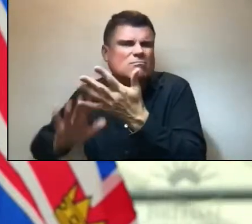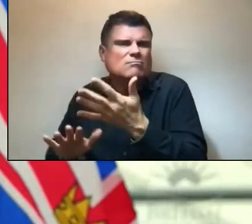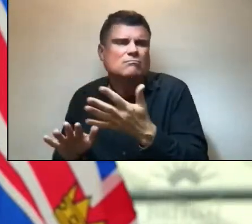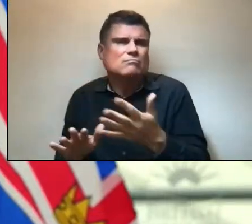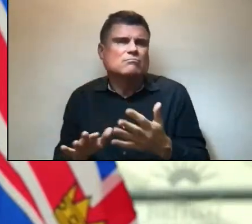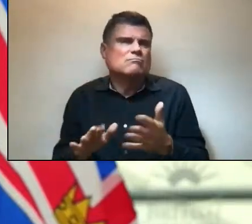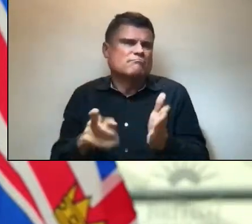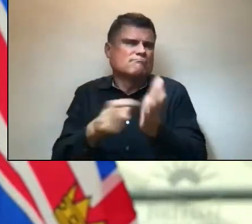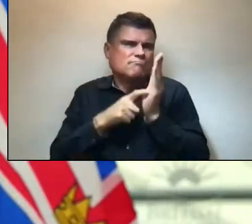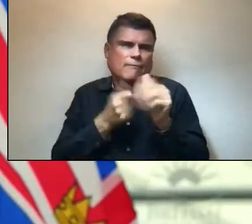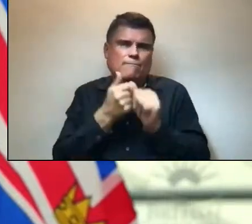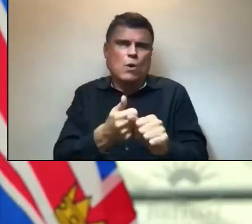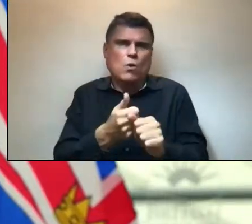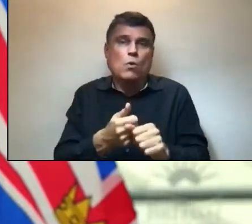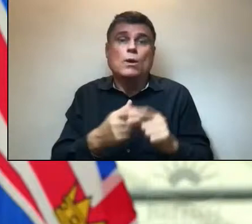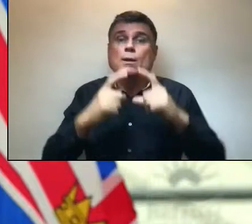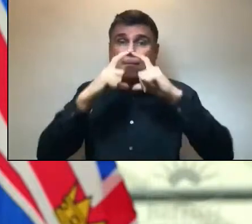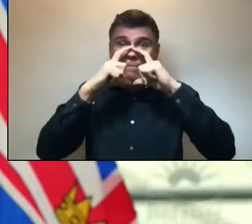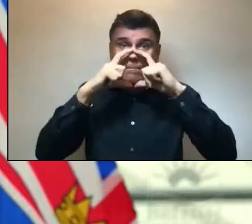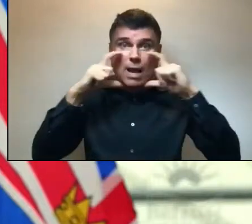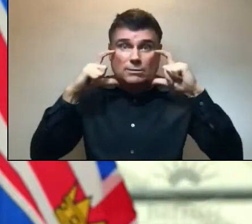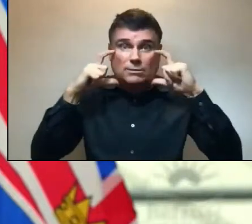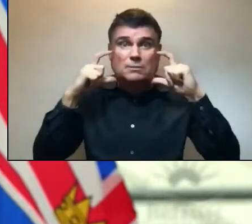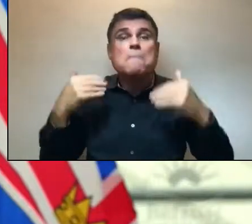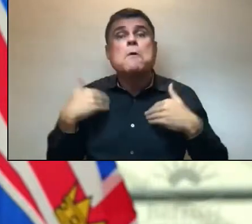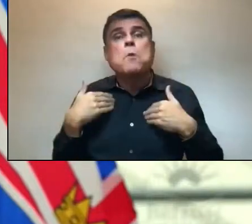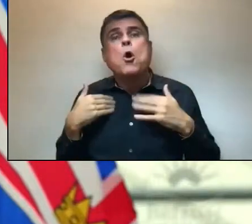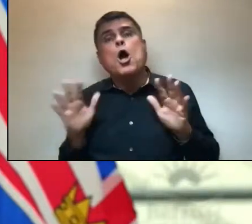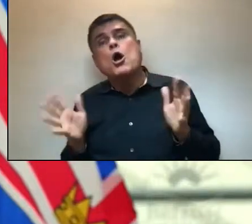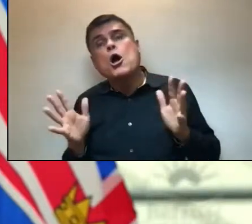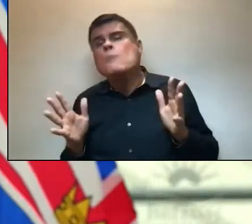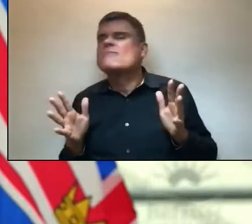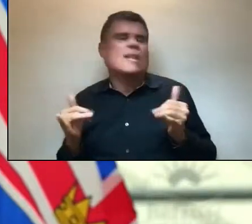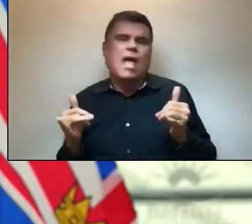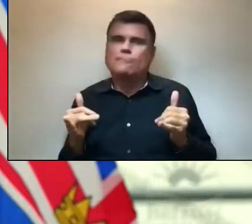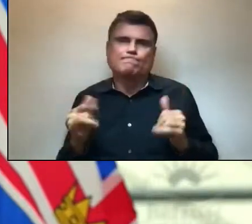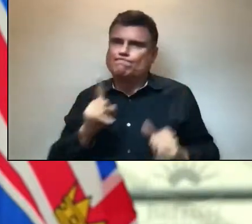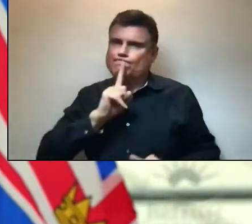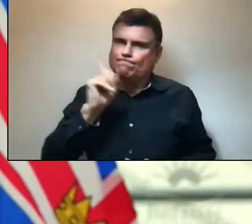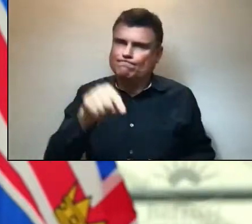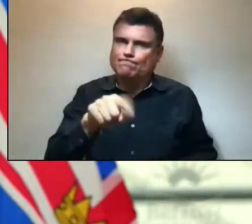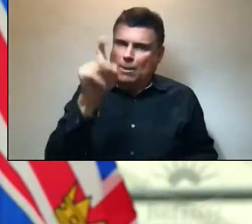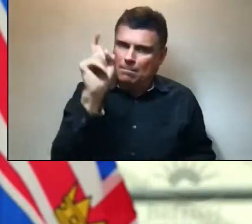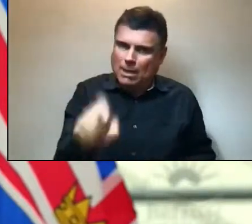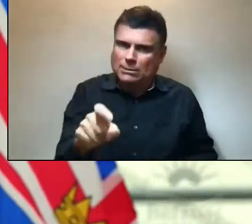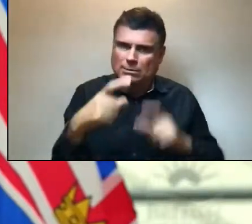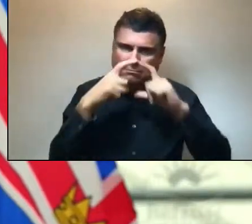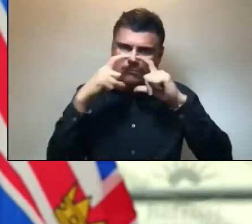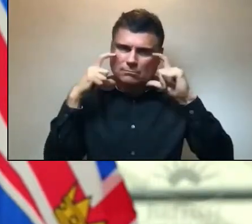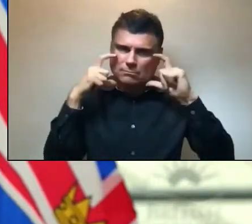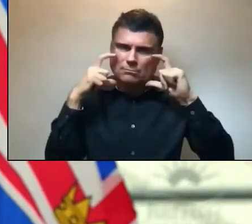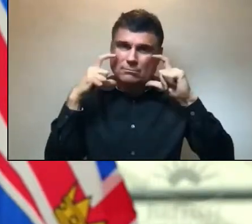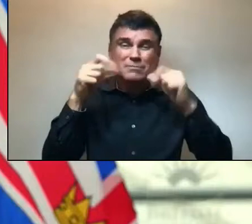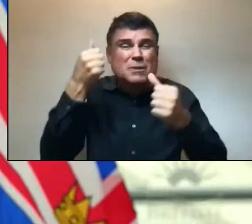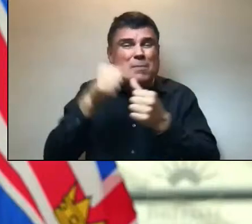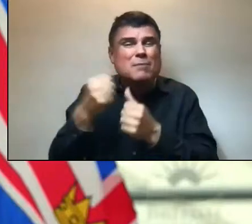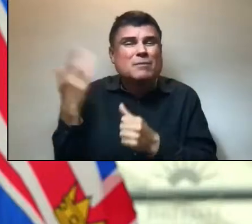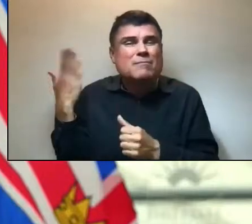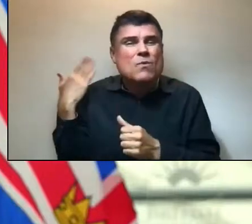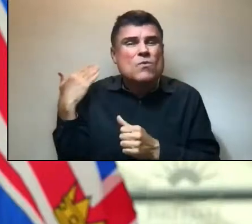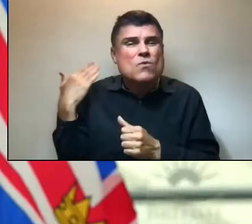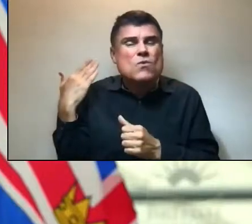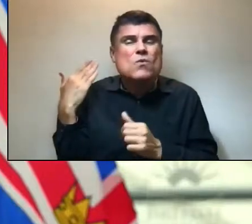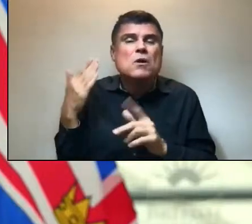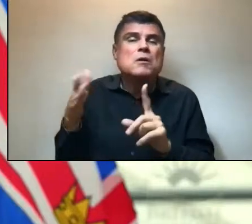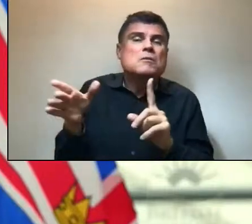mandate, and it's really important now more than ever. This is a virus that's easily transmitted. Delta was easily